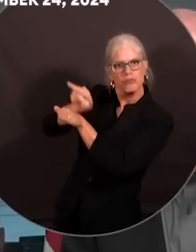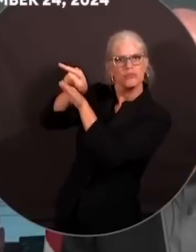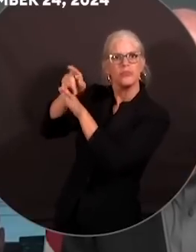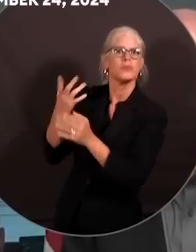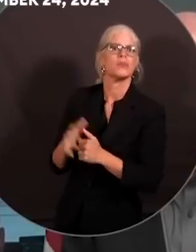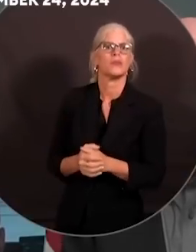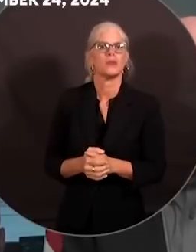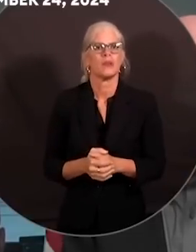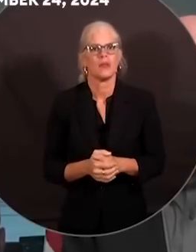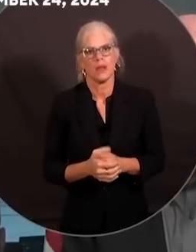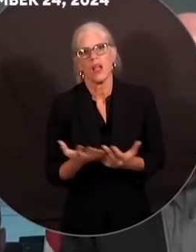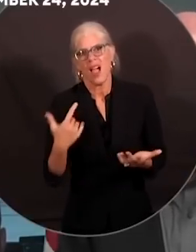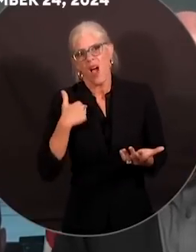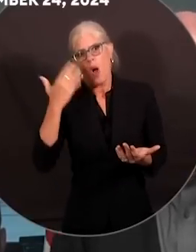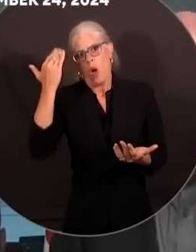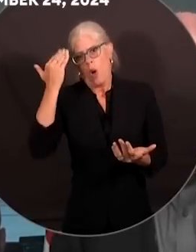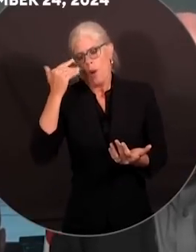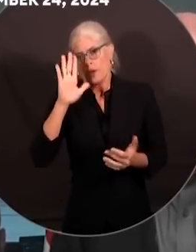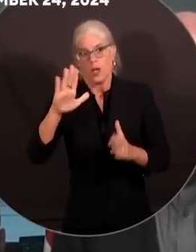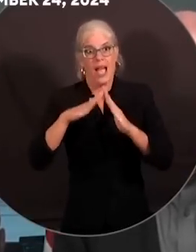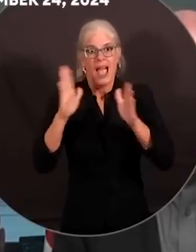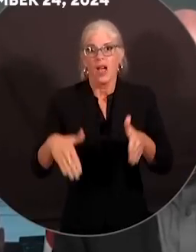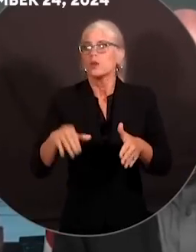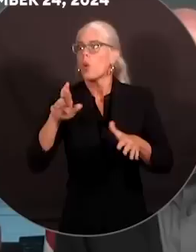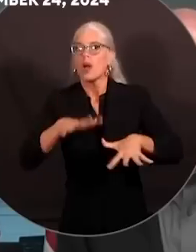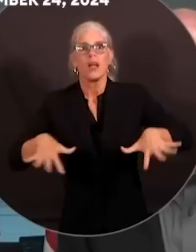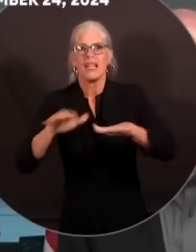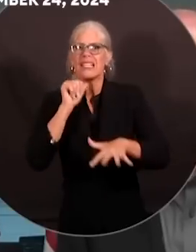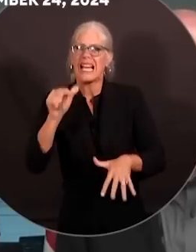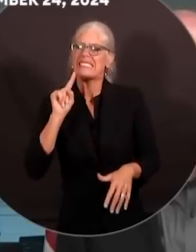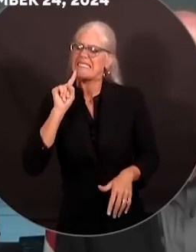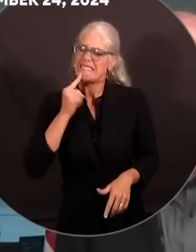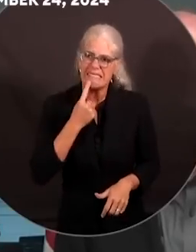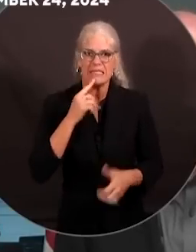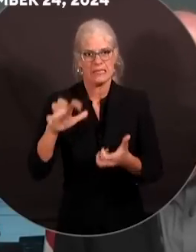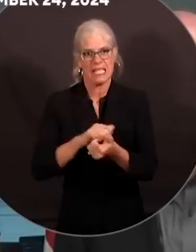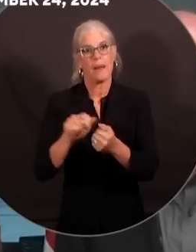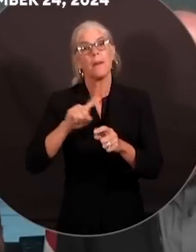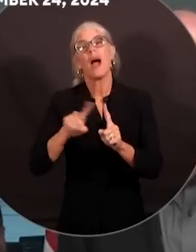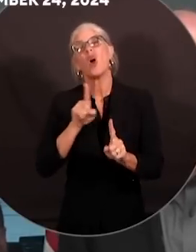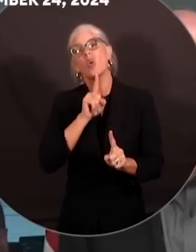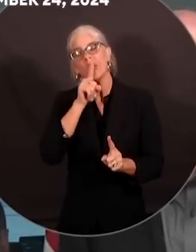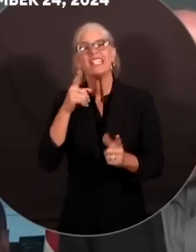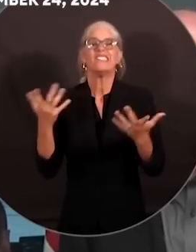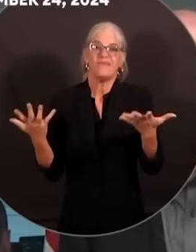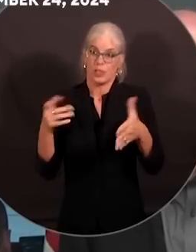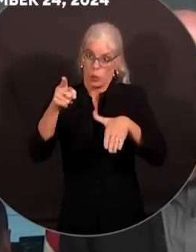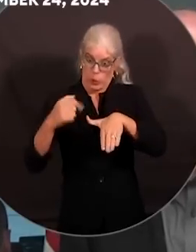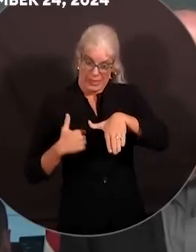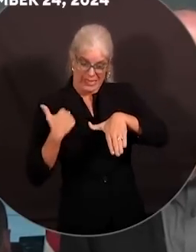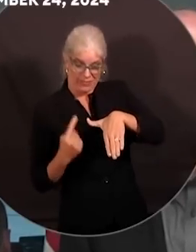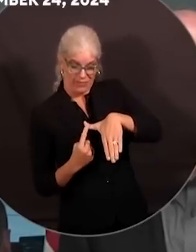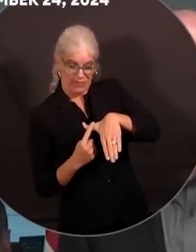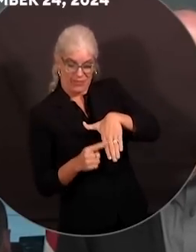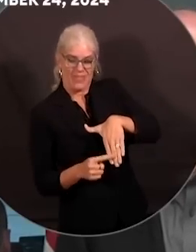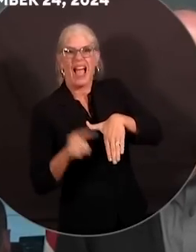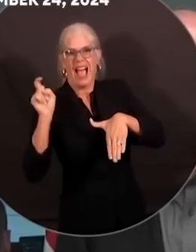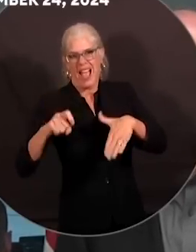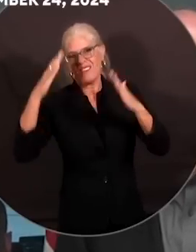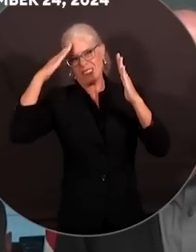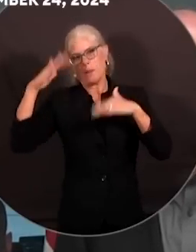have major damage. But the reality is that water, when you're there, that's tough. The wind you can hide